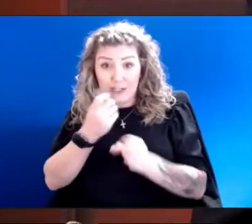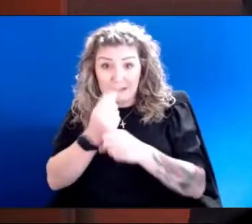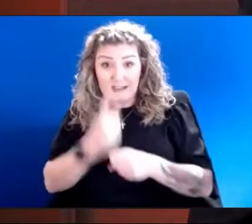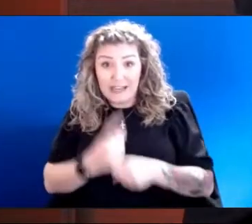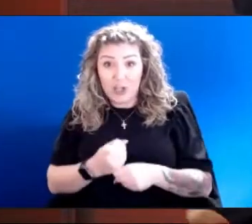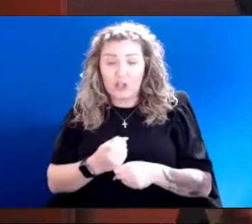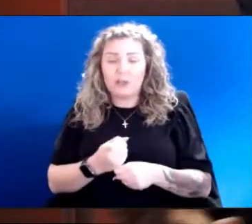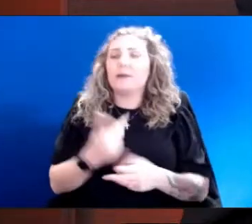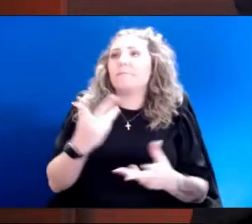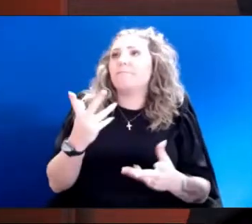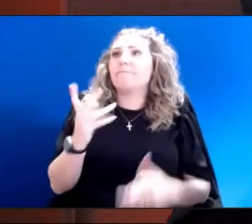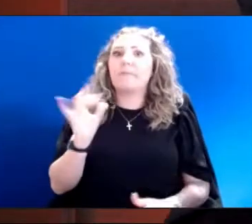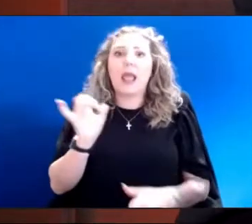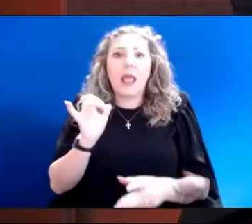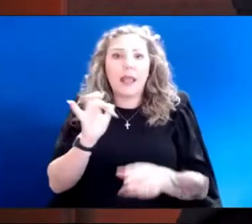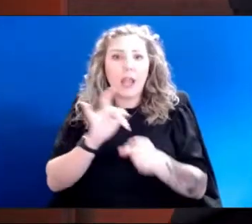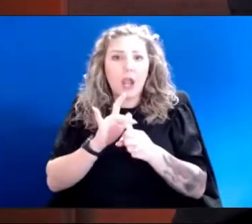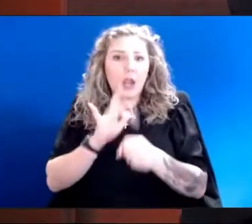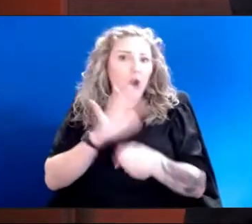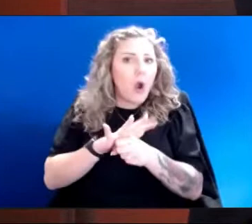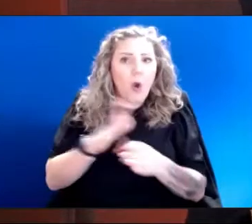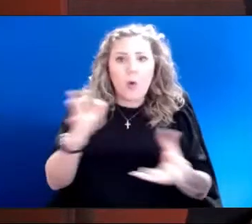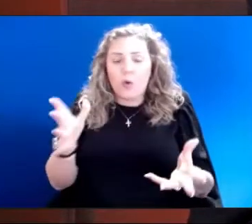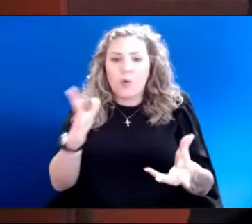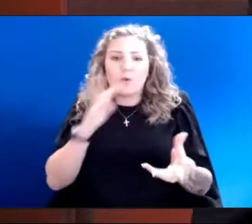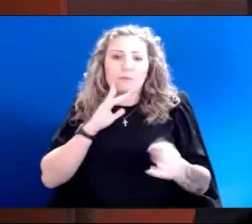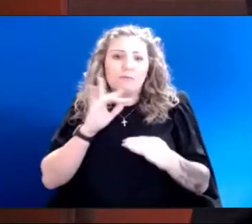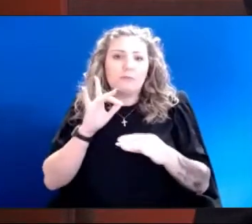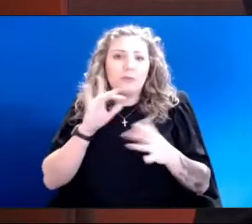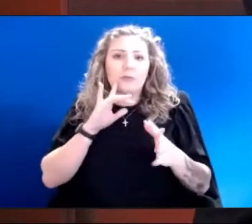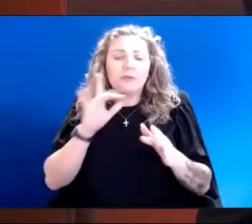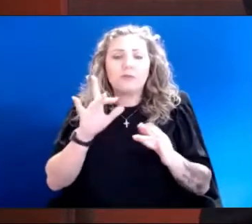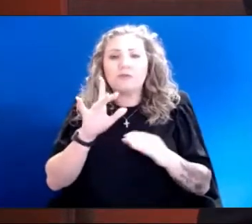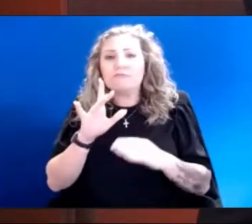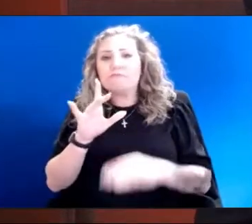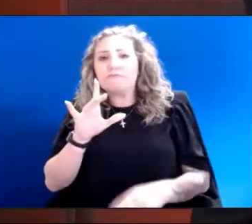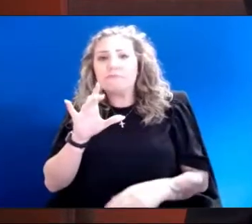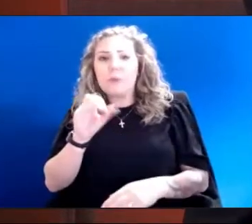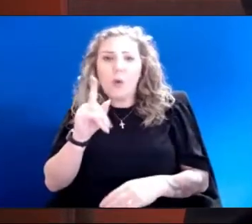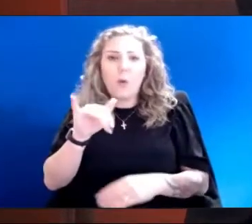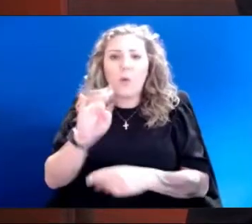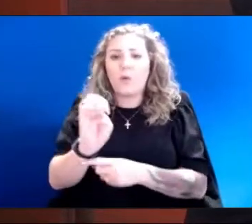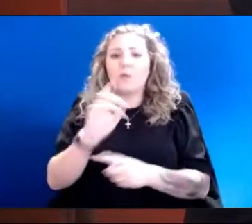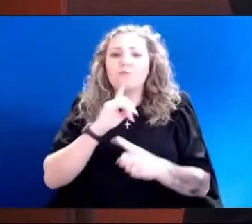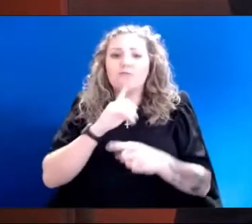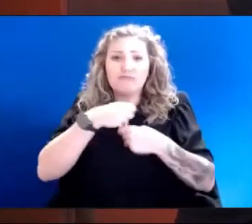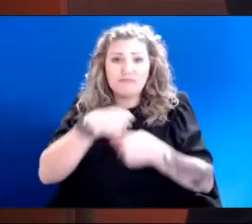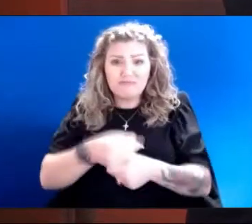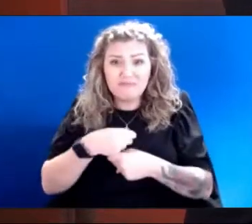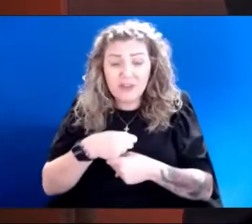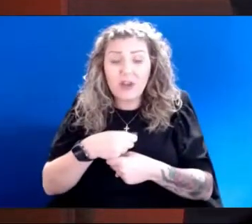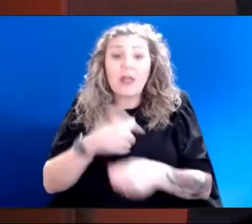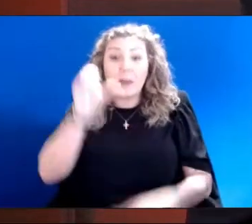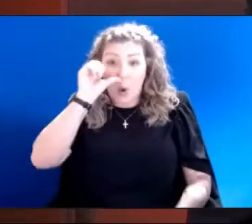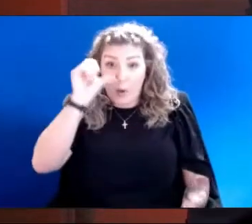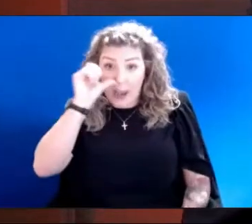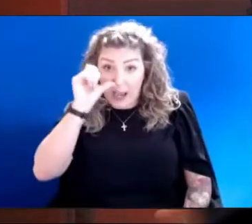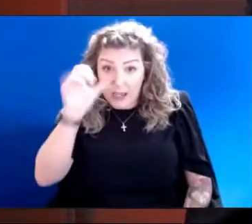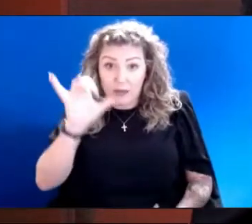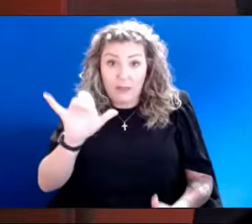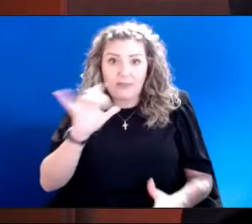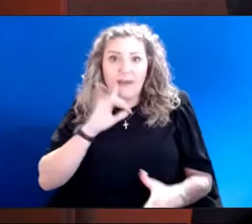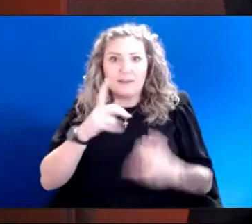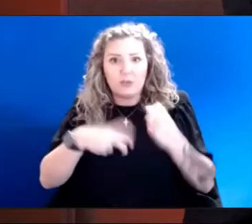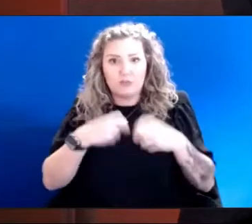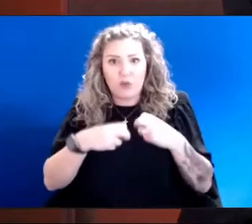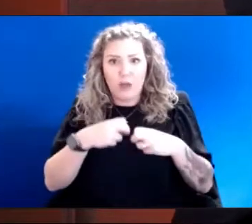at a coca leaf, it can be used, for medicinal purposes, whatever. You refine that and process it down to pure cocaine. That's a problem. Right.